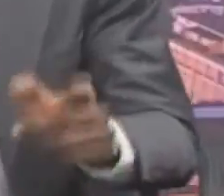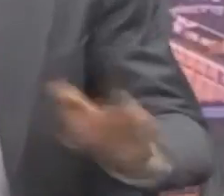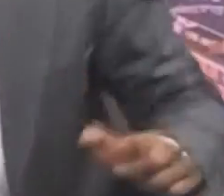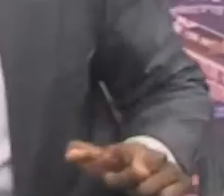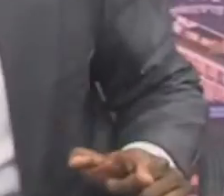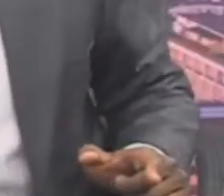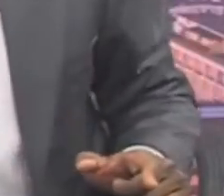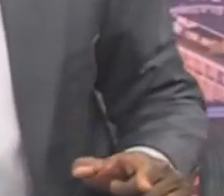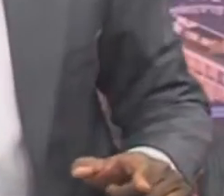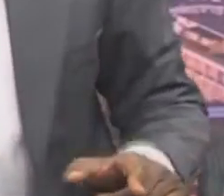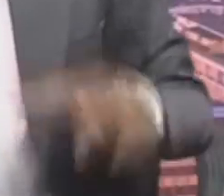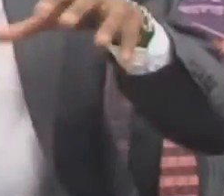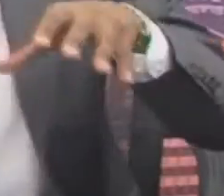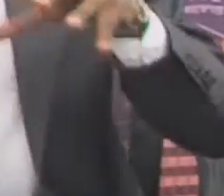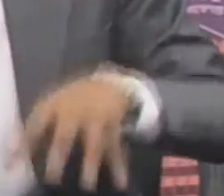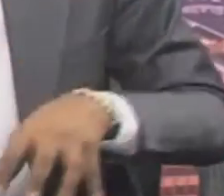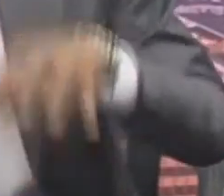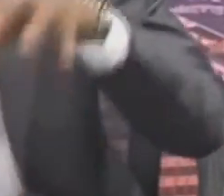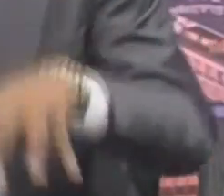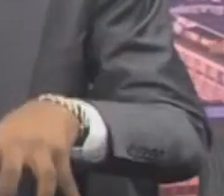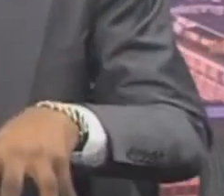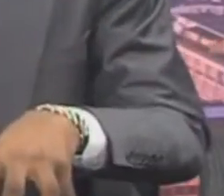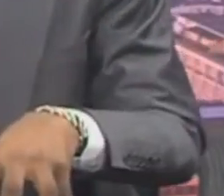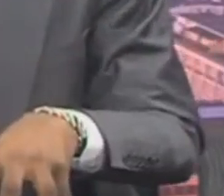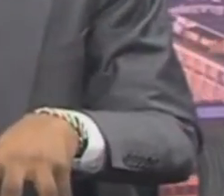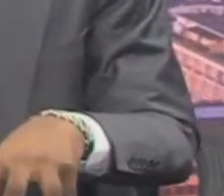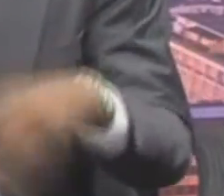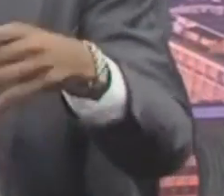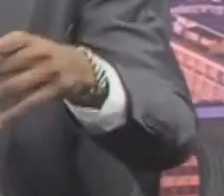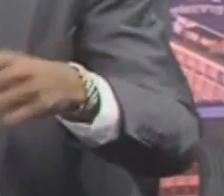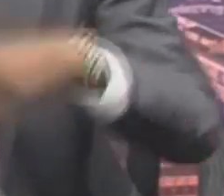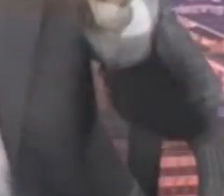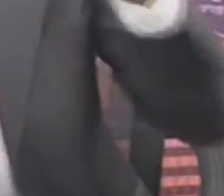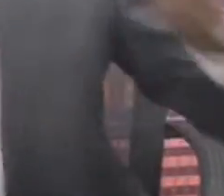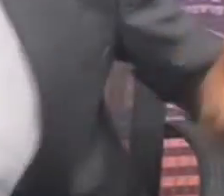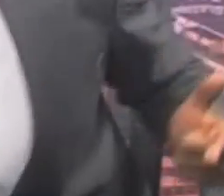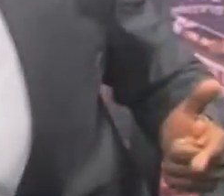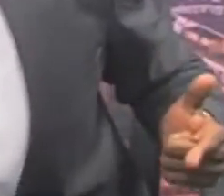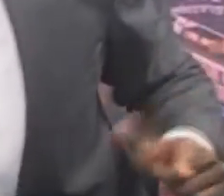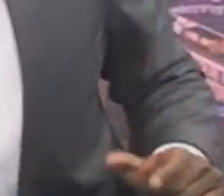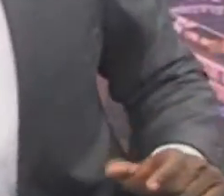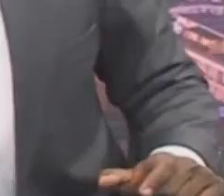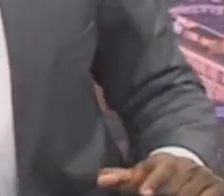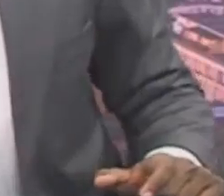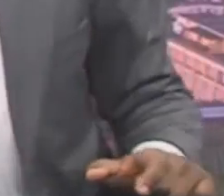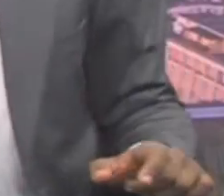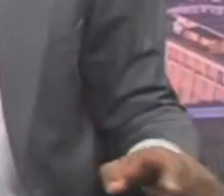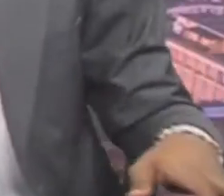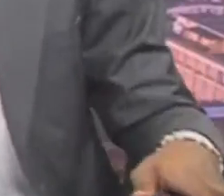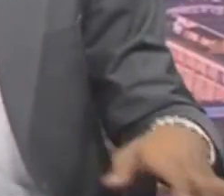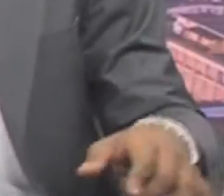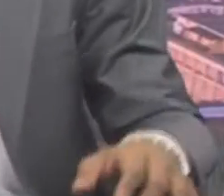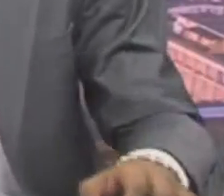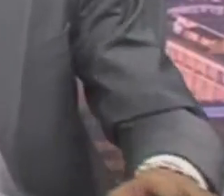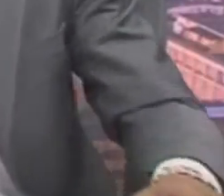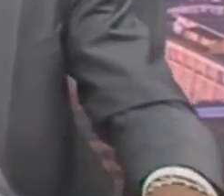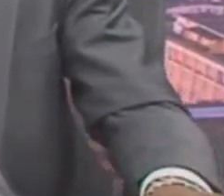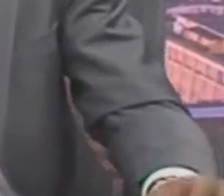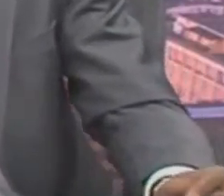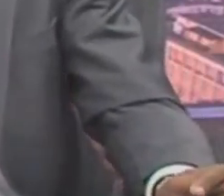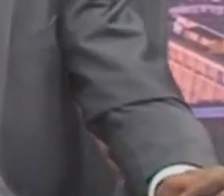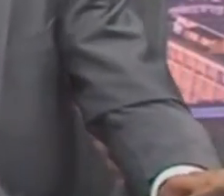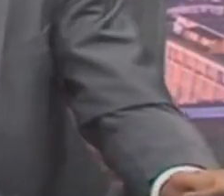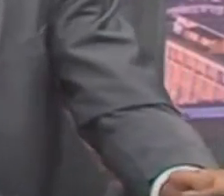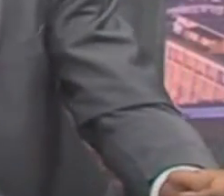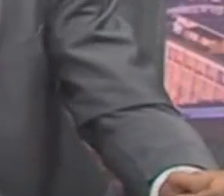Kids. That's not snitching. That's putting the government in check. But then again, Atakaman is snitching. You do realize Miguna is the last born in a